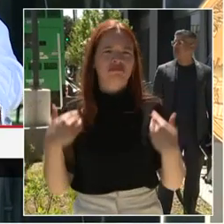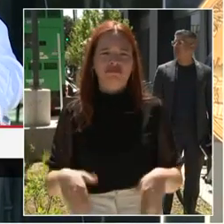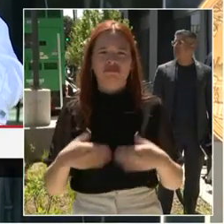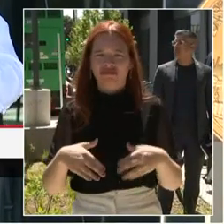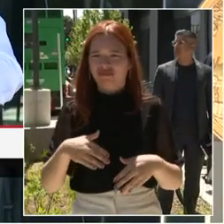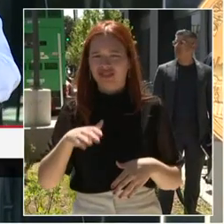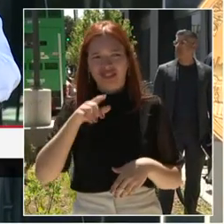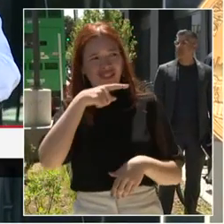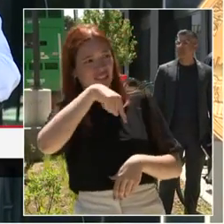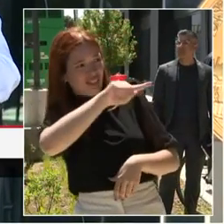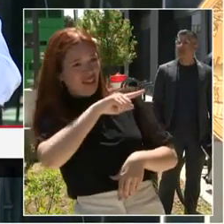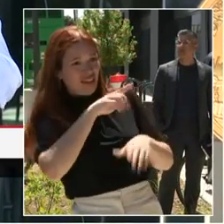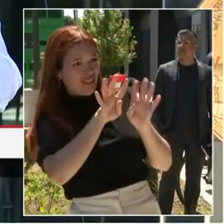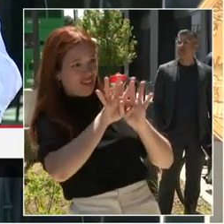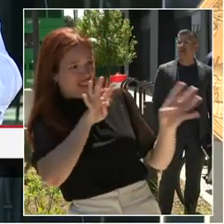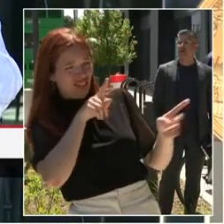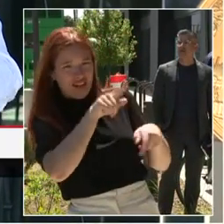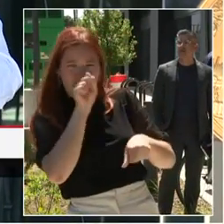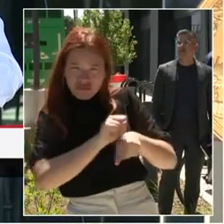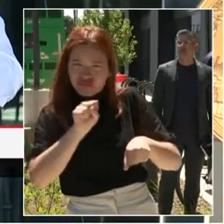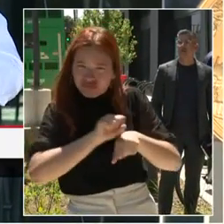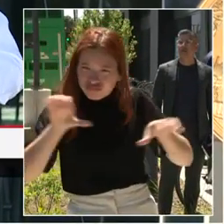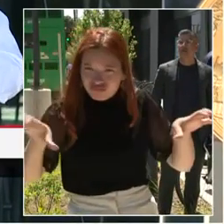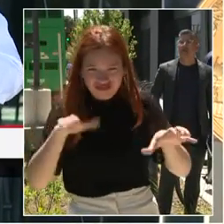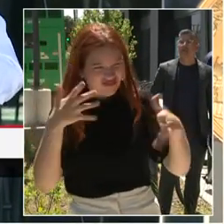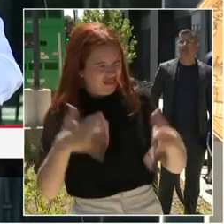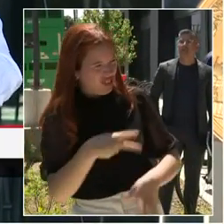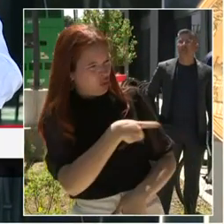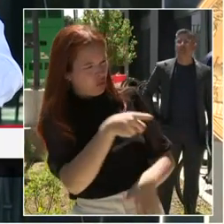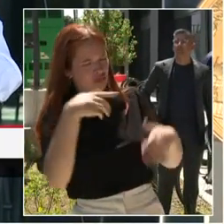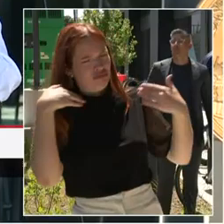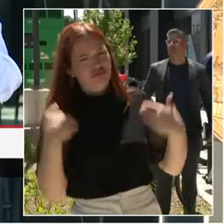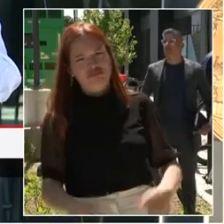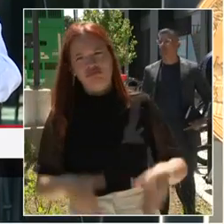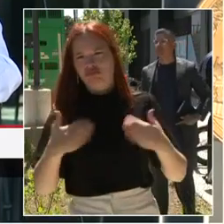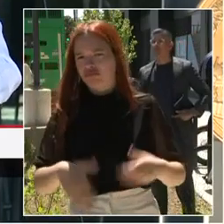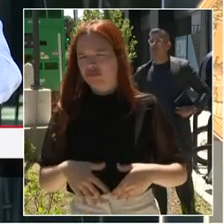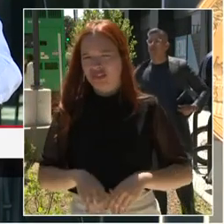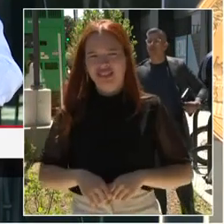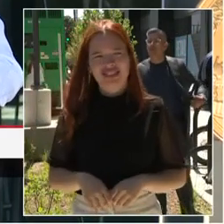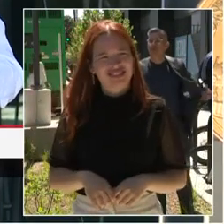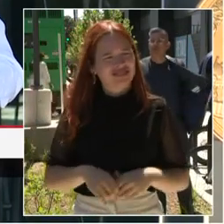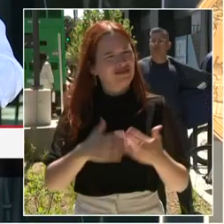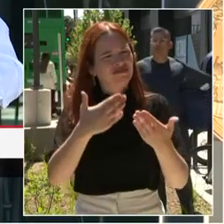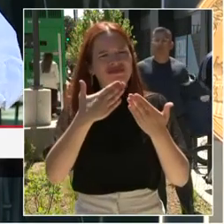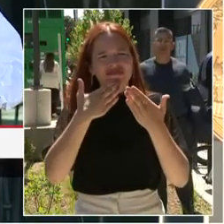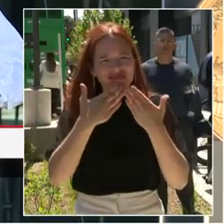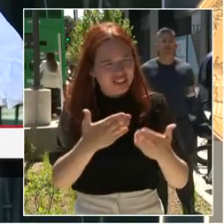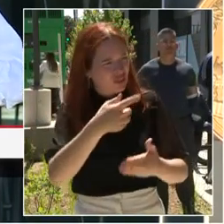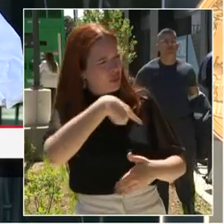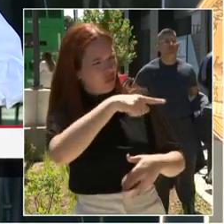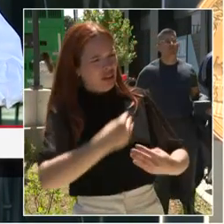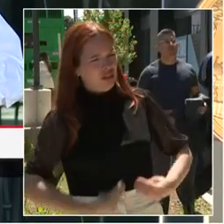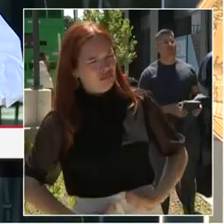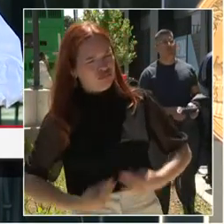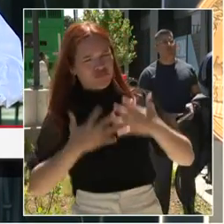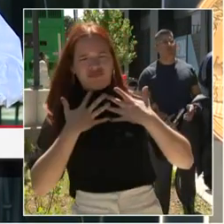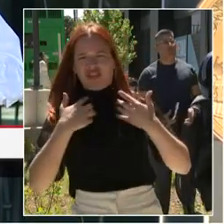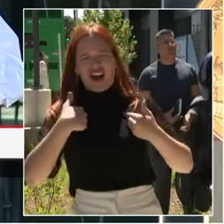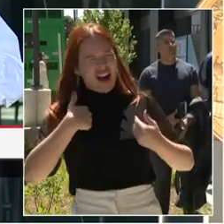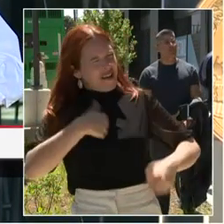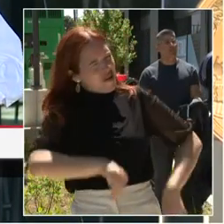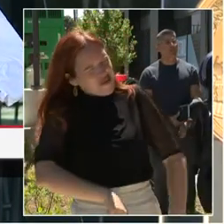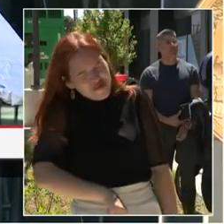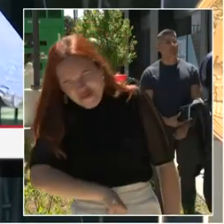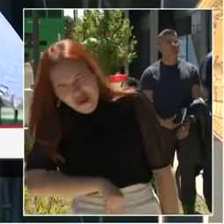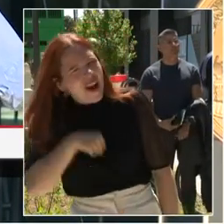done to be able to get us to where we are today. And thank you for making us proud to be a part of